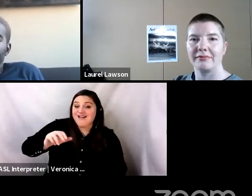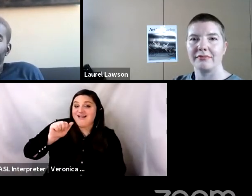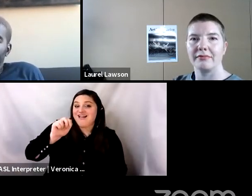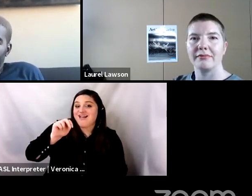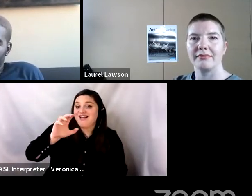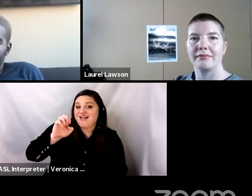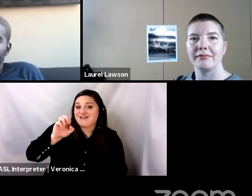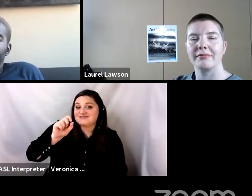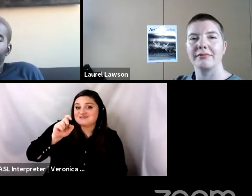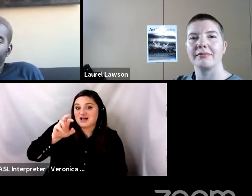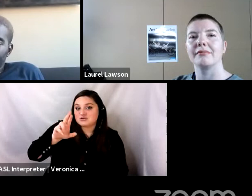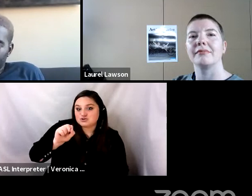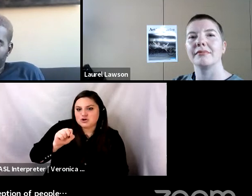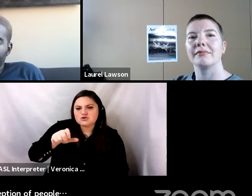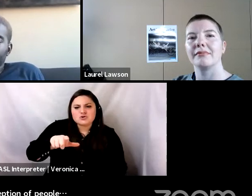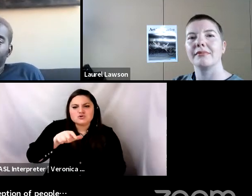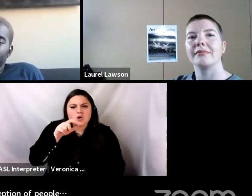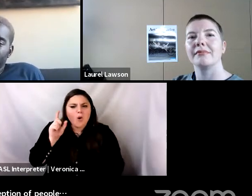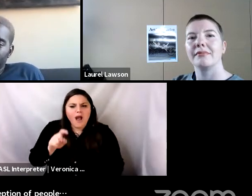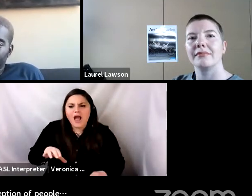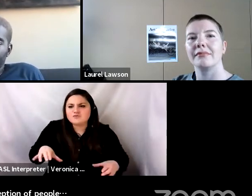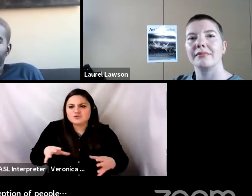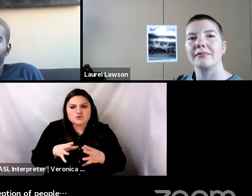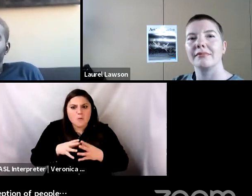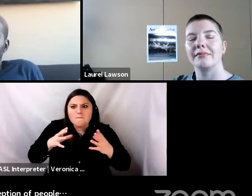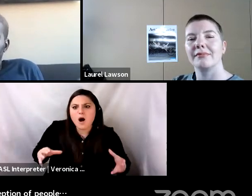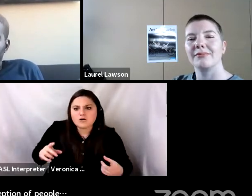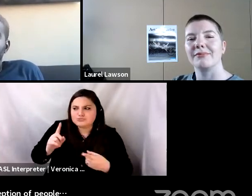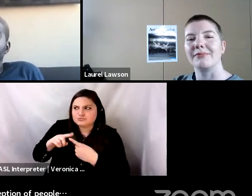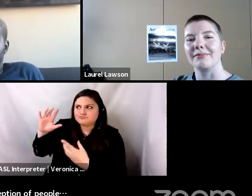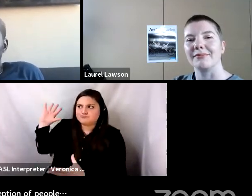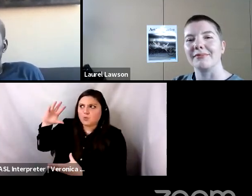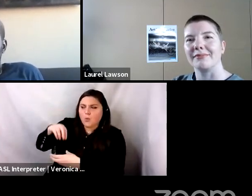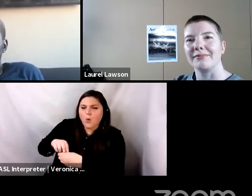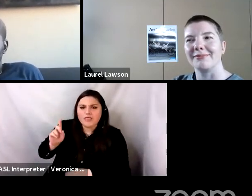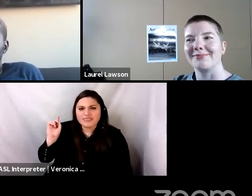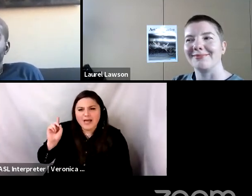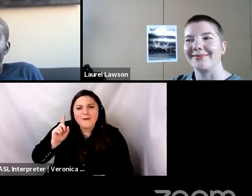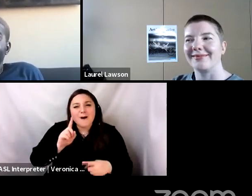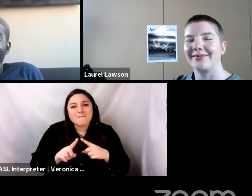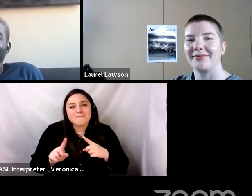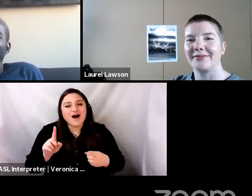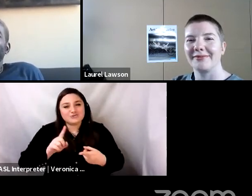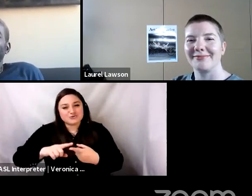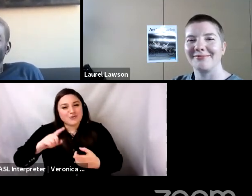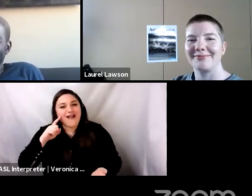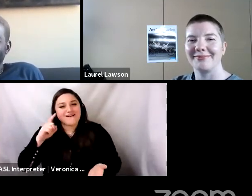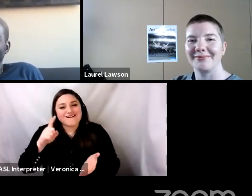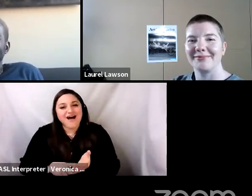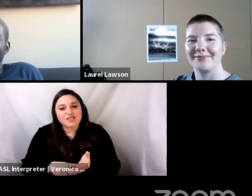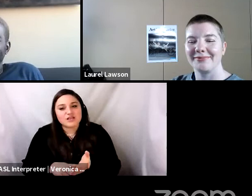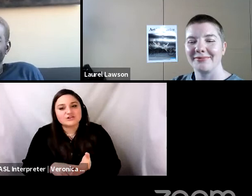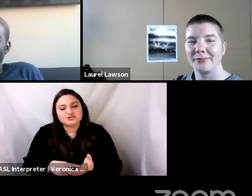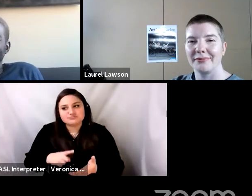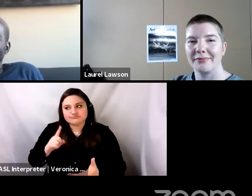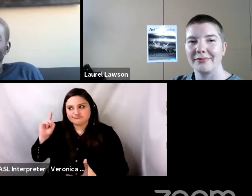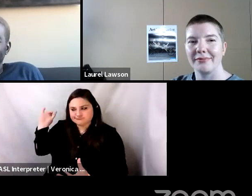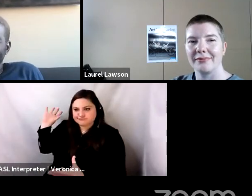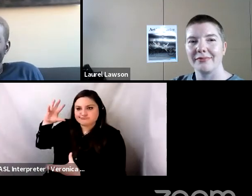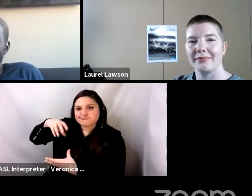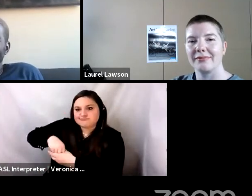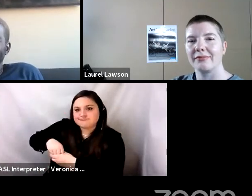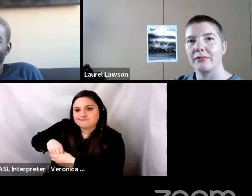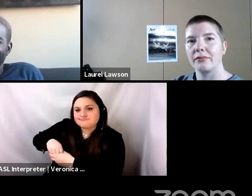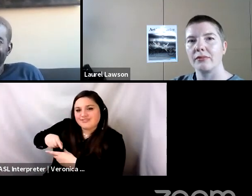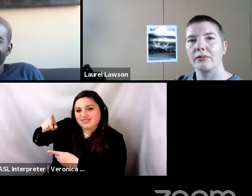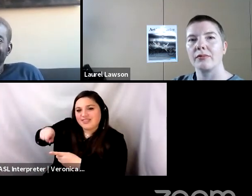that you are bringing them in, and it doesn't have to go anything beyond, well, I can't tell you how to bring your people in, but it can go